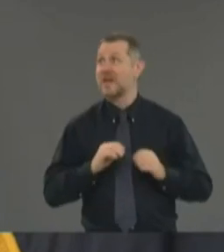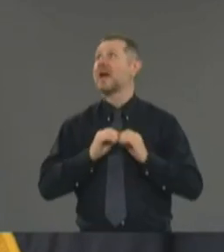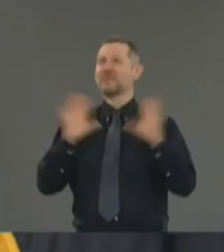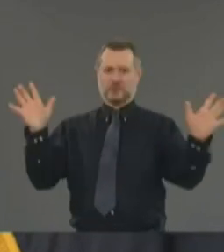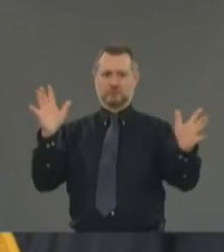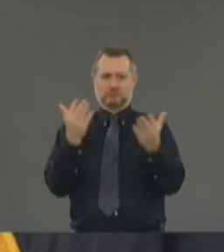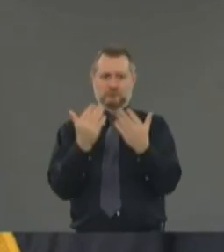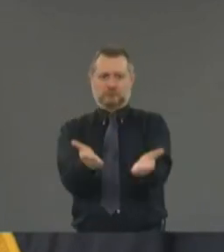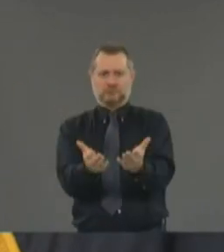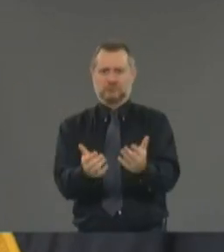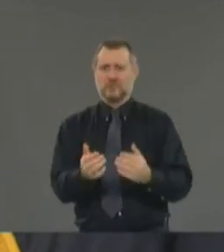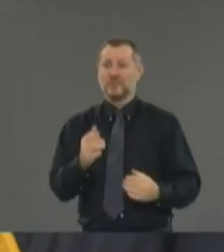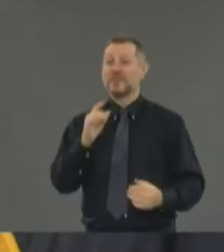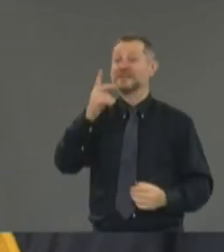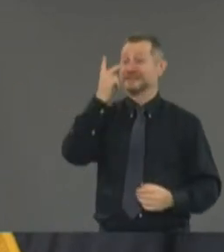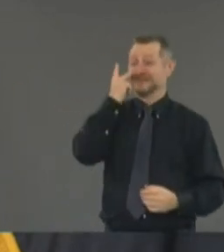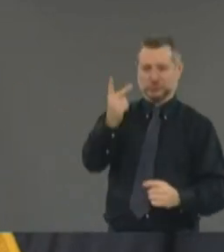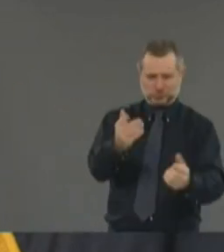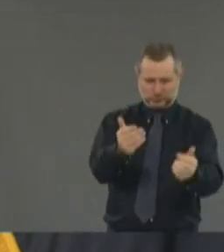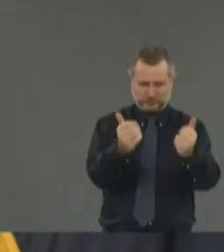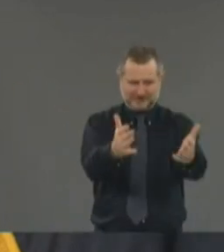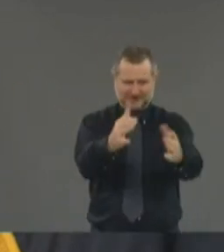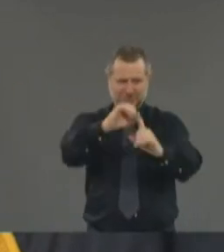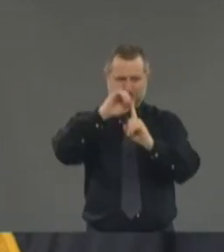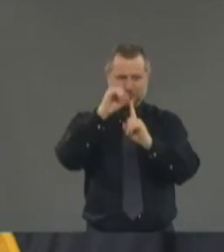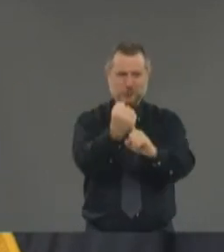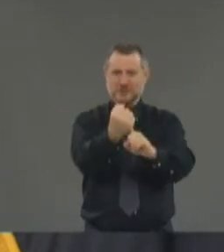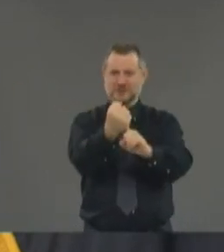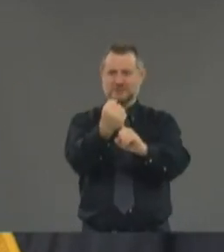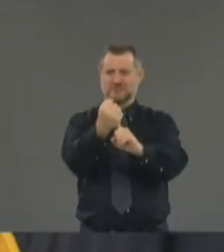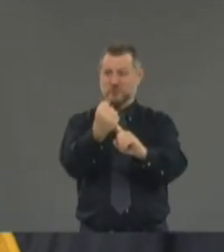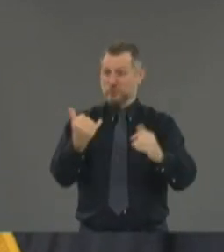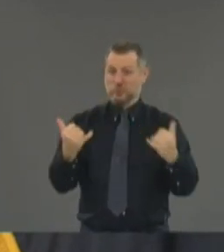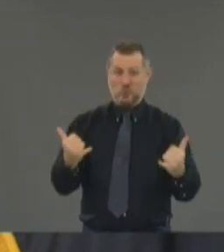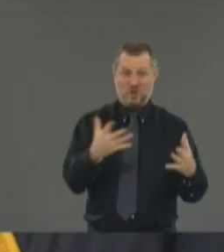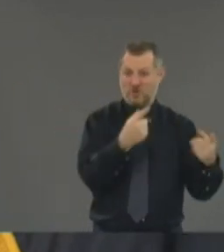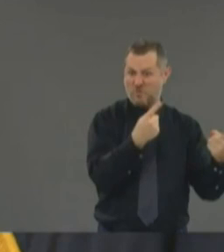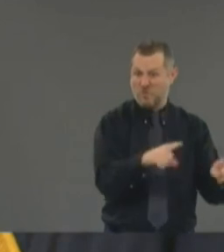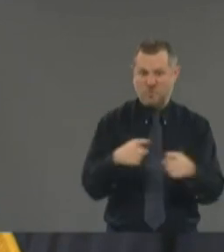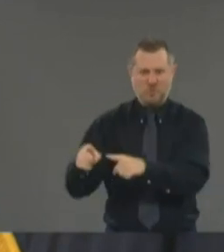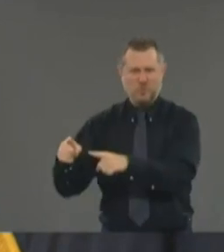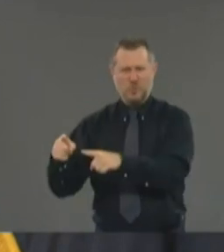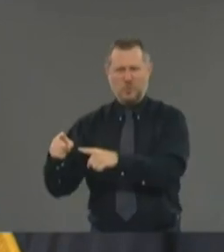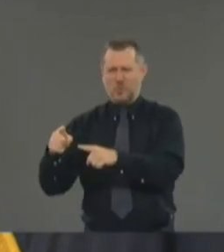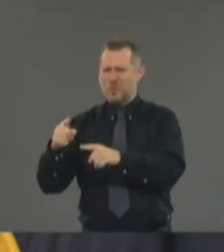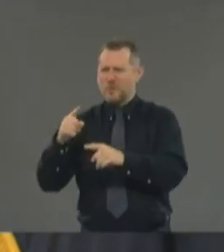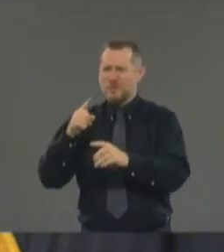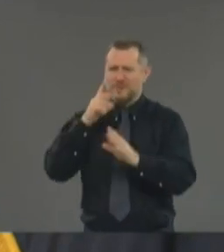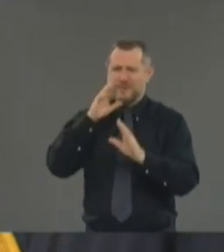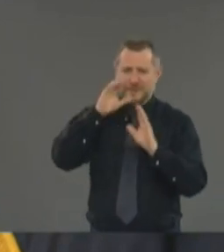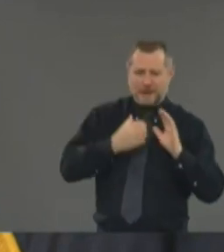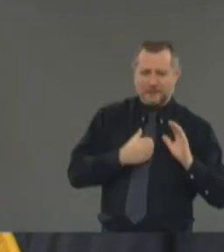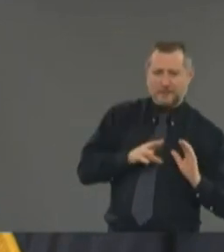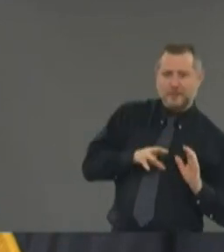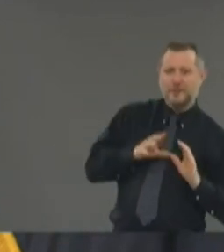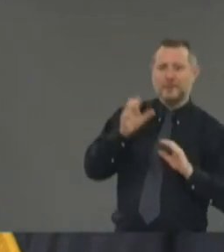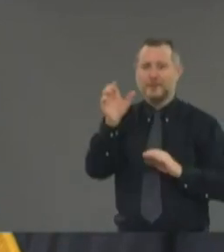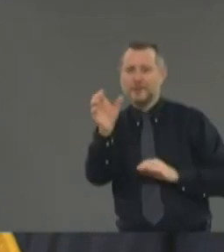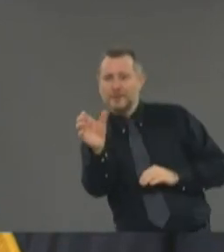also, look at the circumstance. Today, with these video cameras and telephones that have